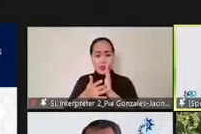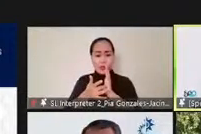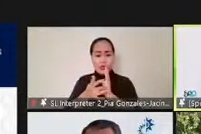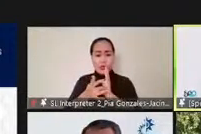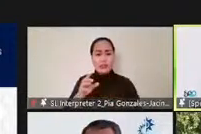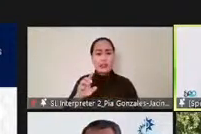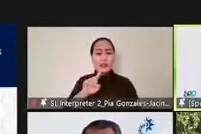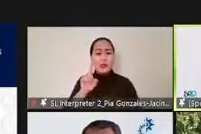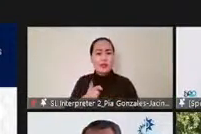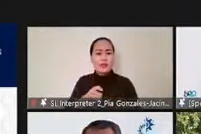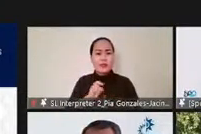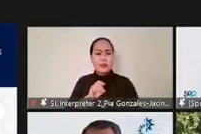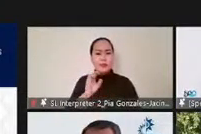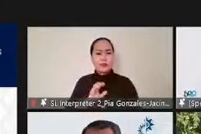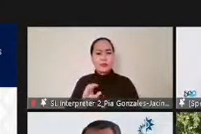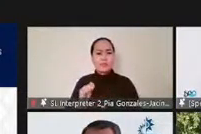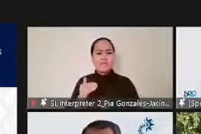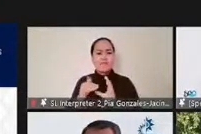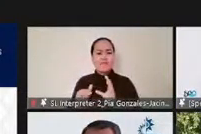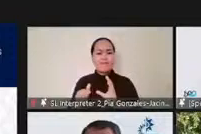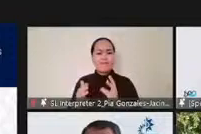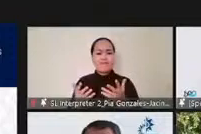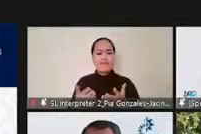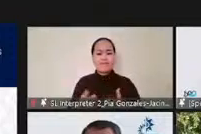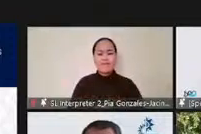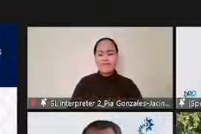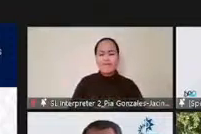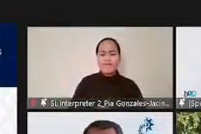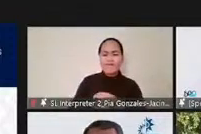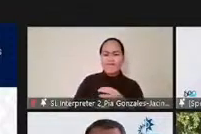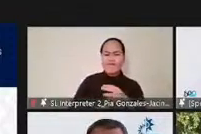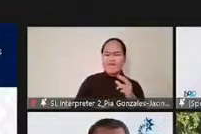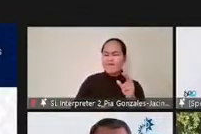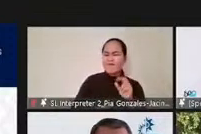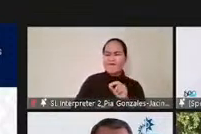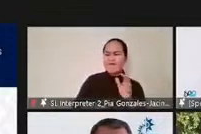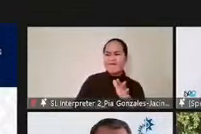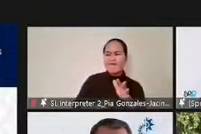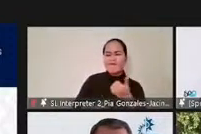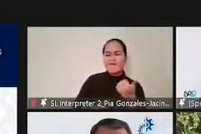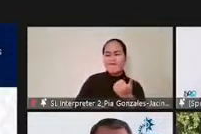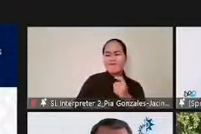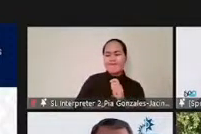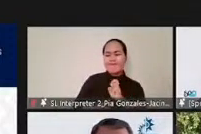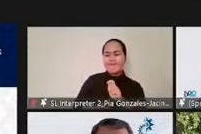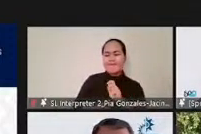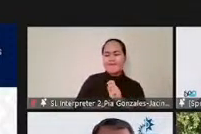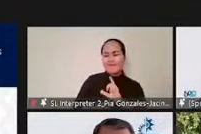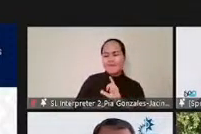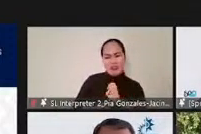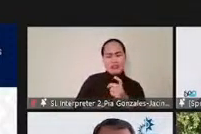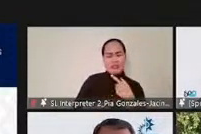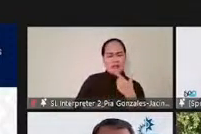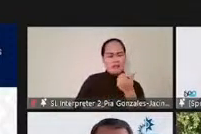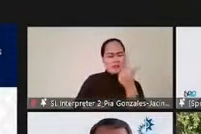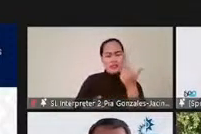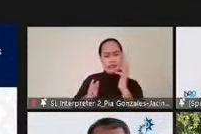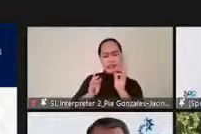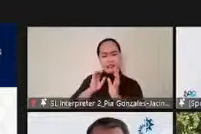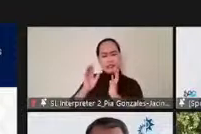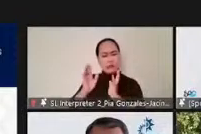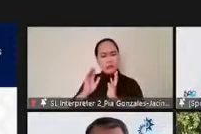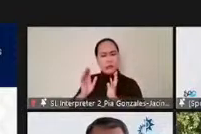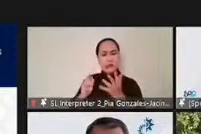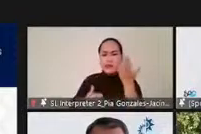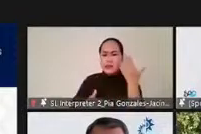chat. No, we haven't encountered other textiles that has interaction with Western technology. So